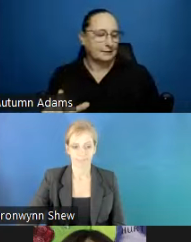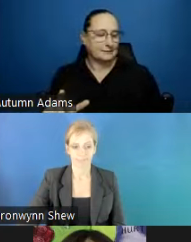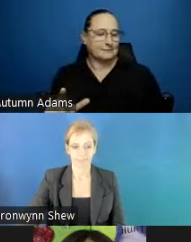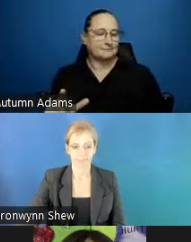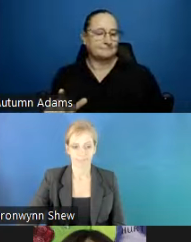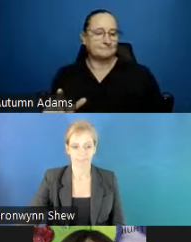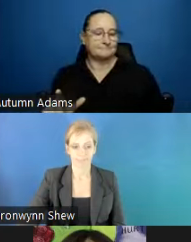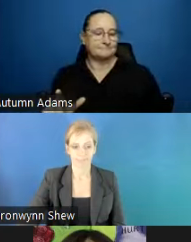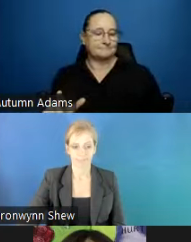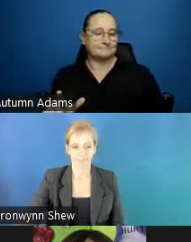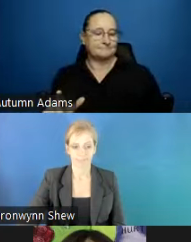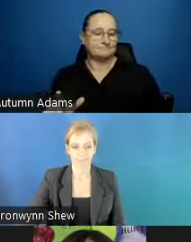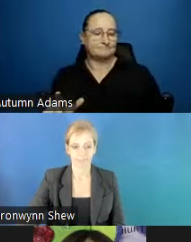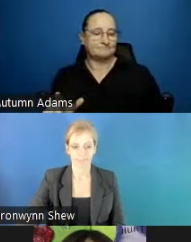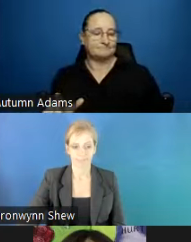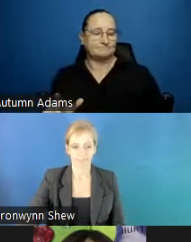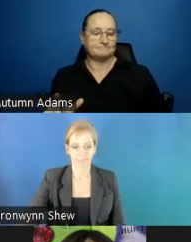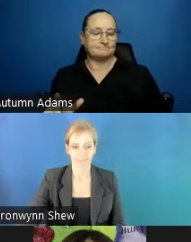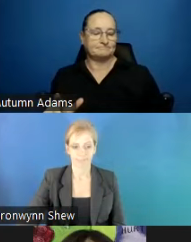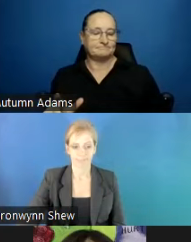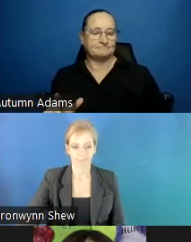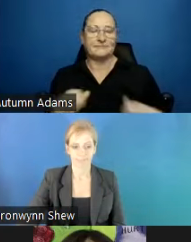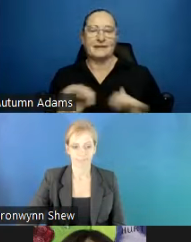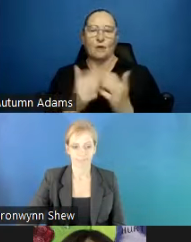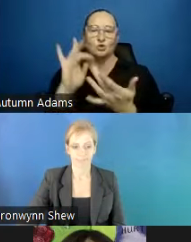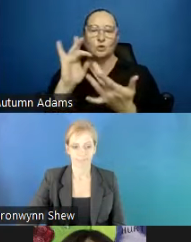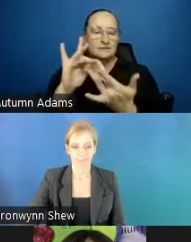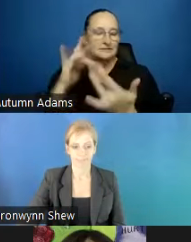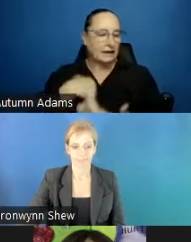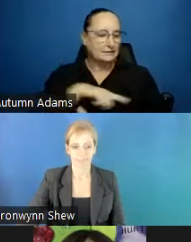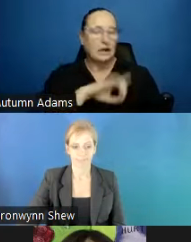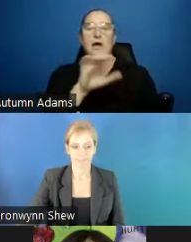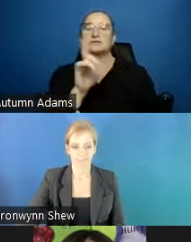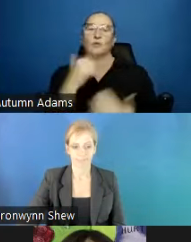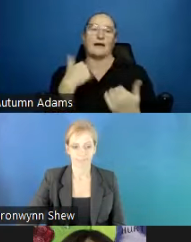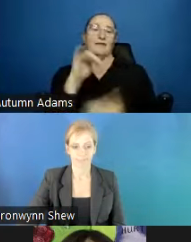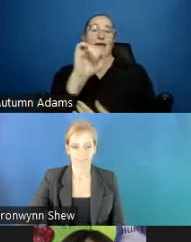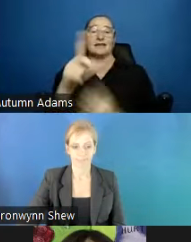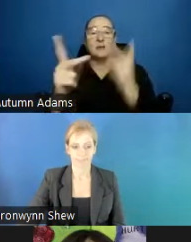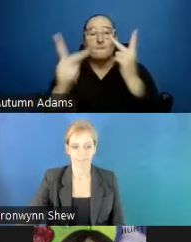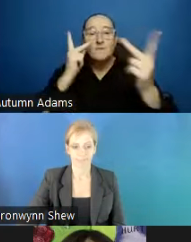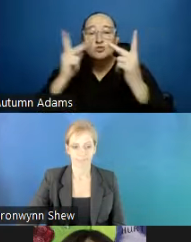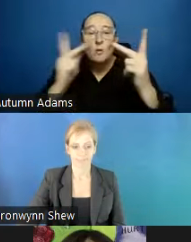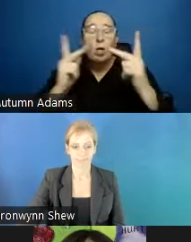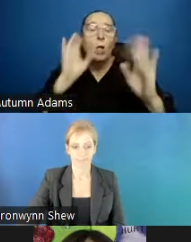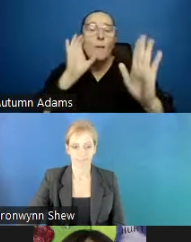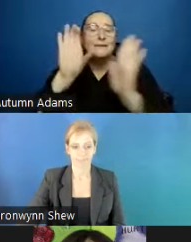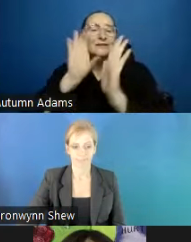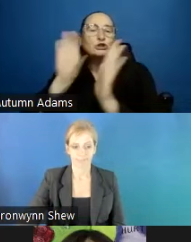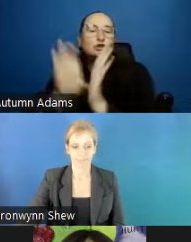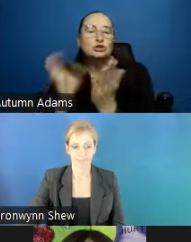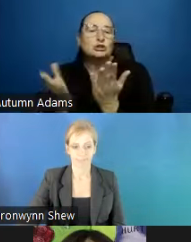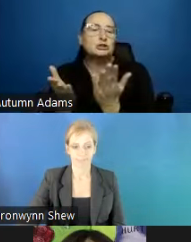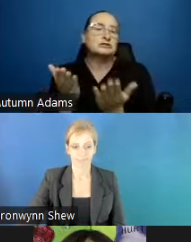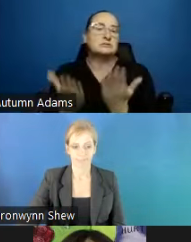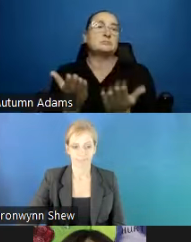health plans on how to contact us. We have ASL visuals for people that might need that